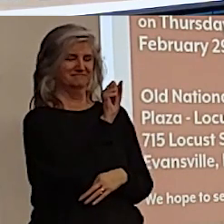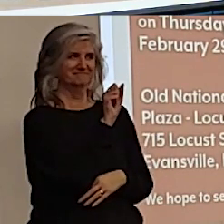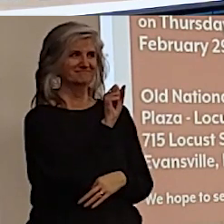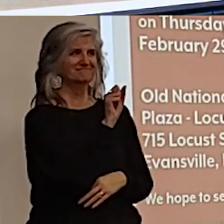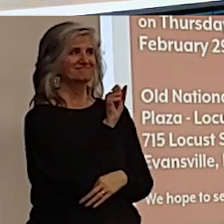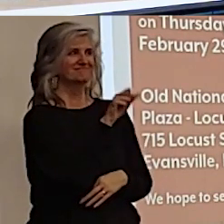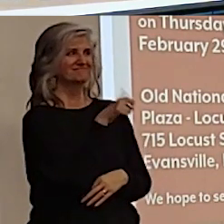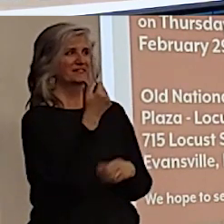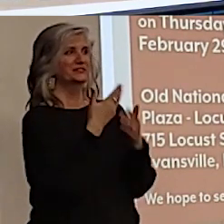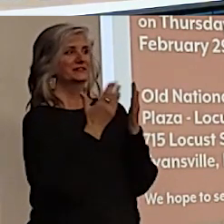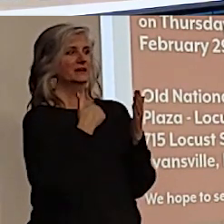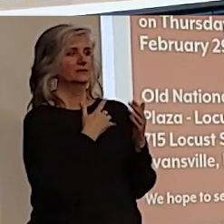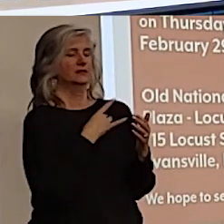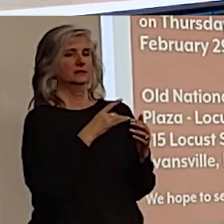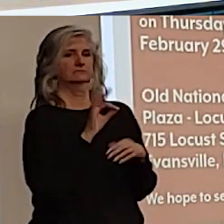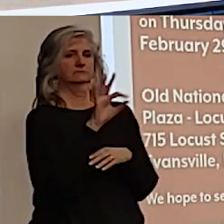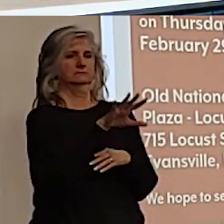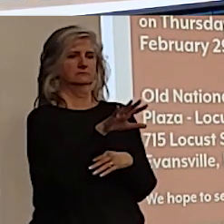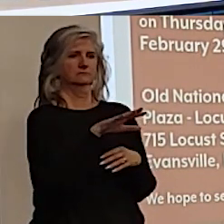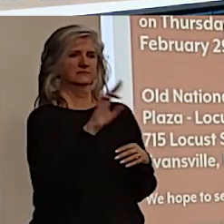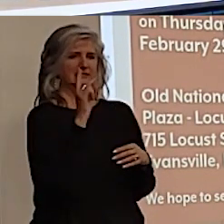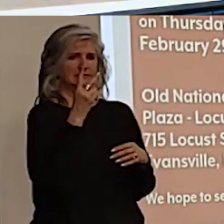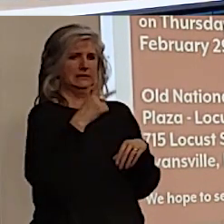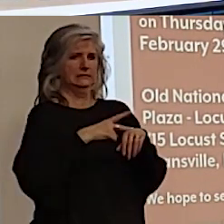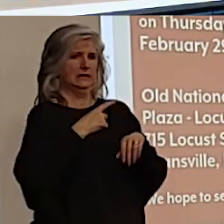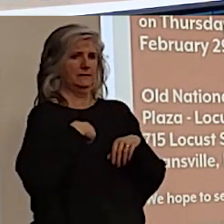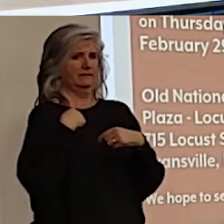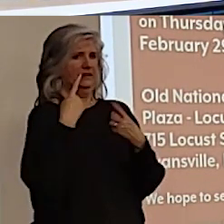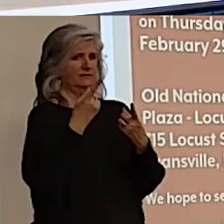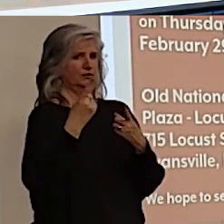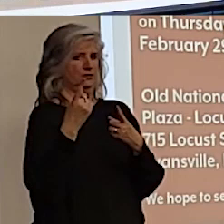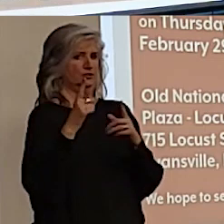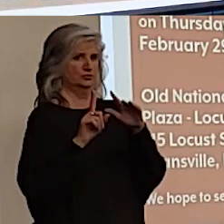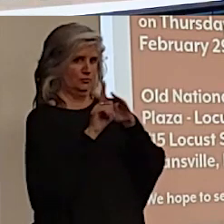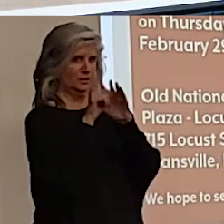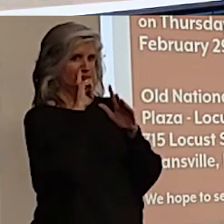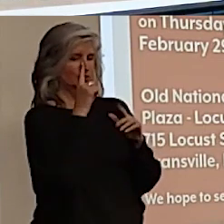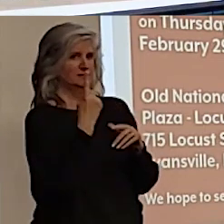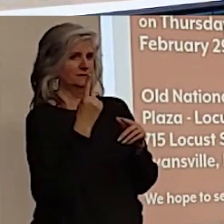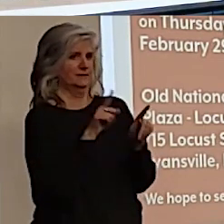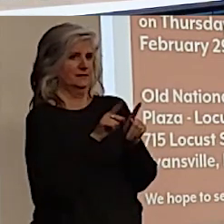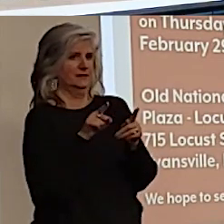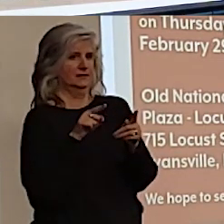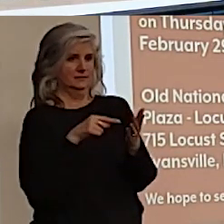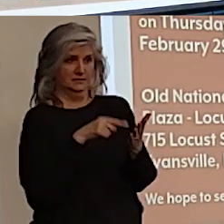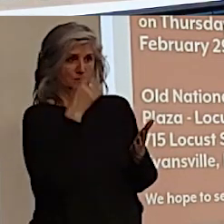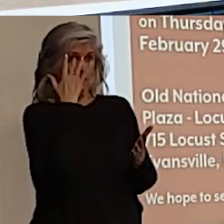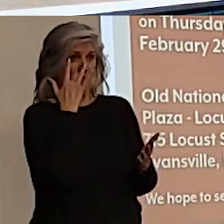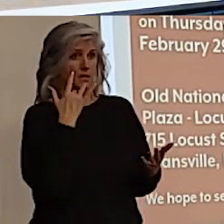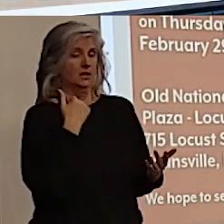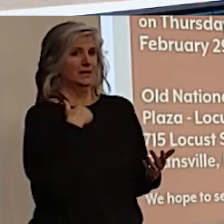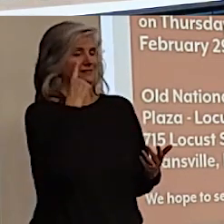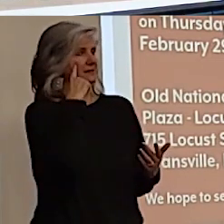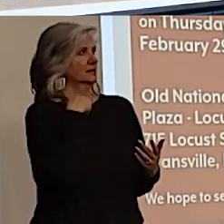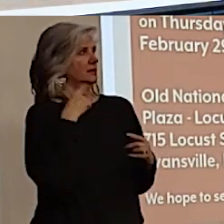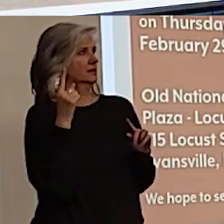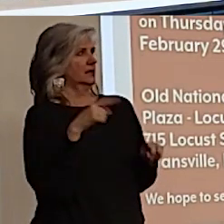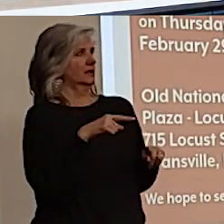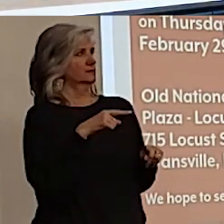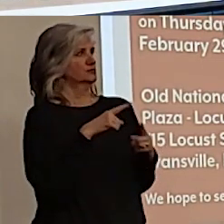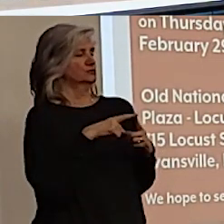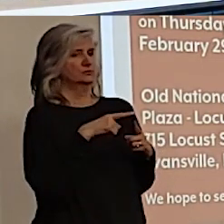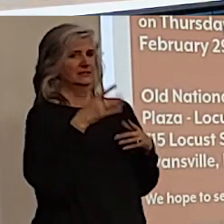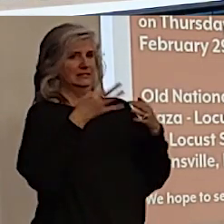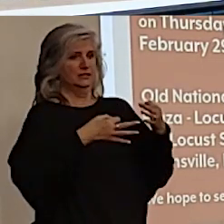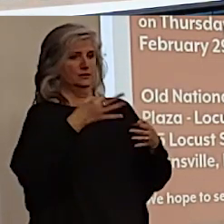The other thing I would like to say is that this is only the second time I've ever come to something like this, and I think the reason is that I came to the